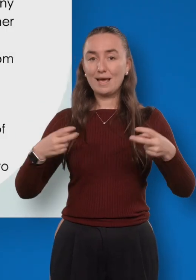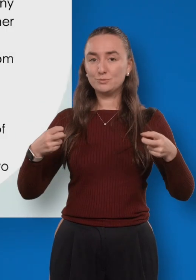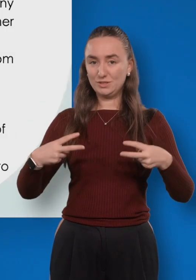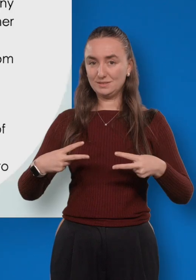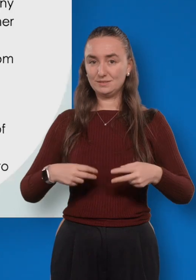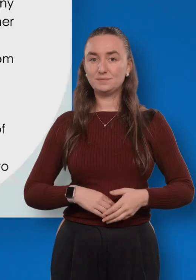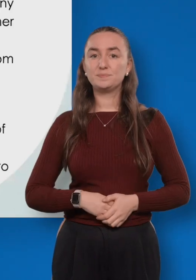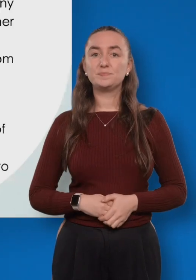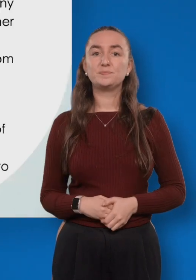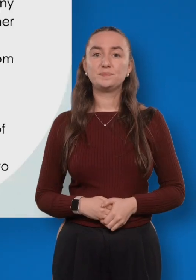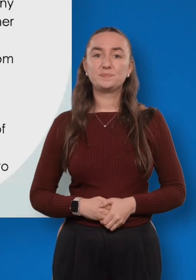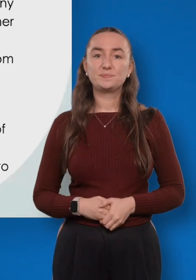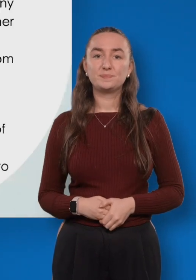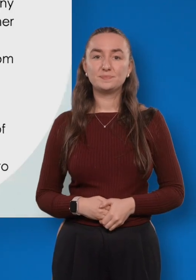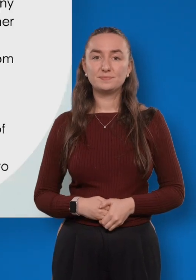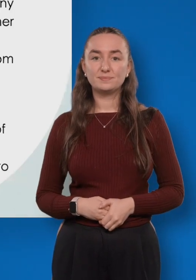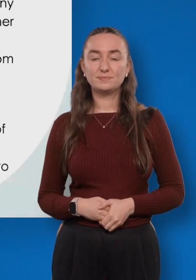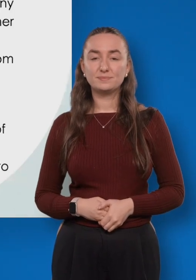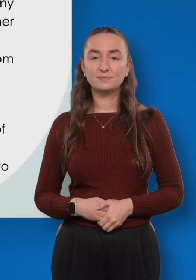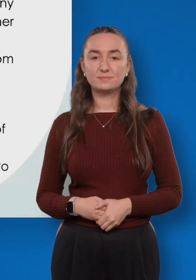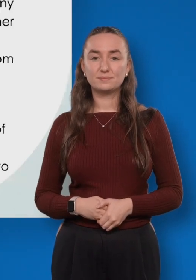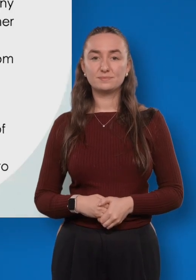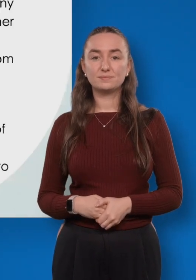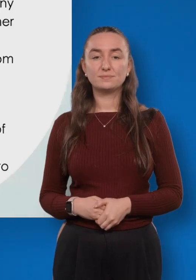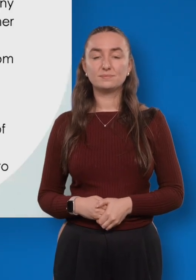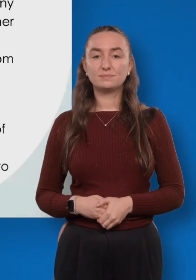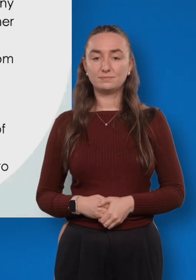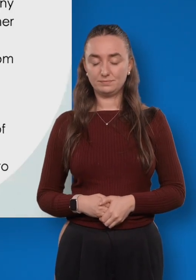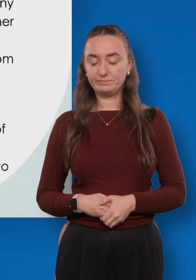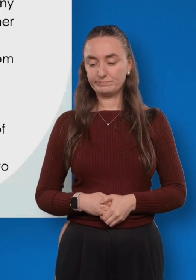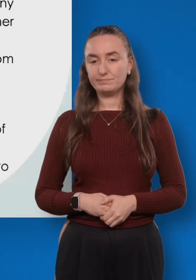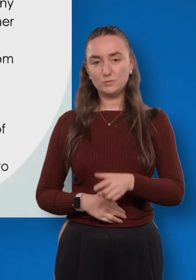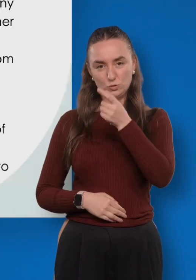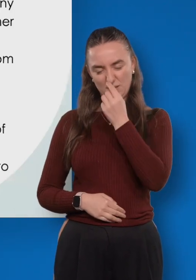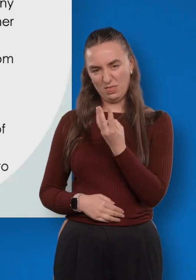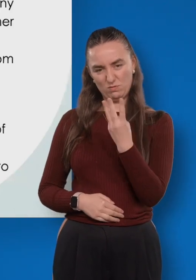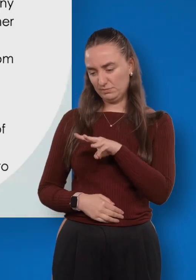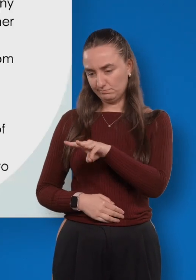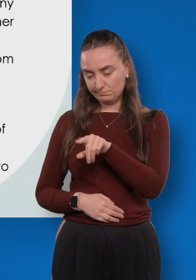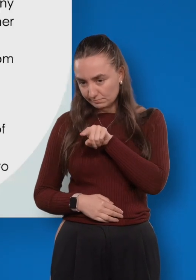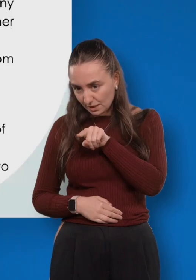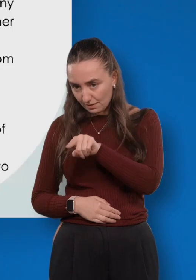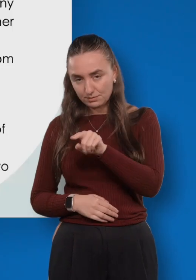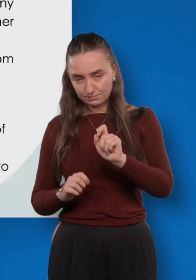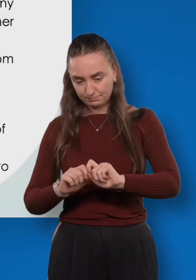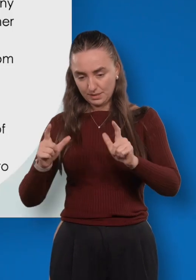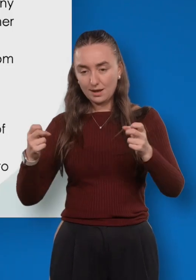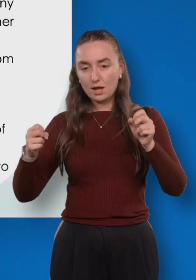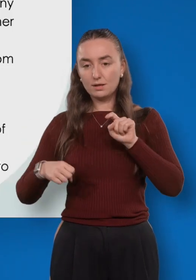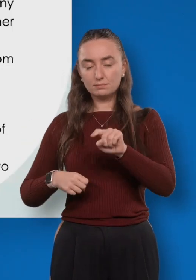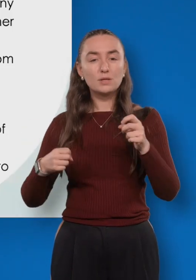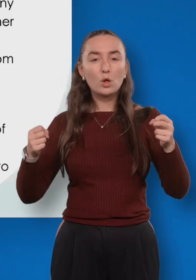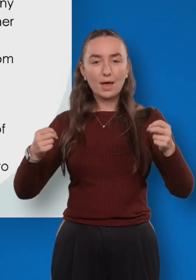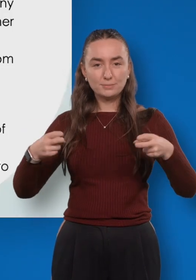at the bottom of your screen, and then selecting the closed caption option. For this particular